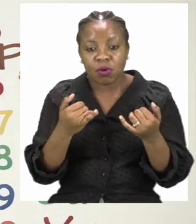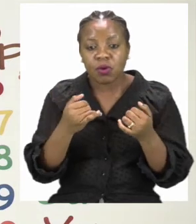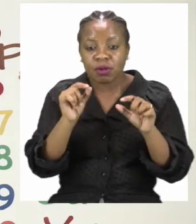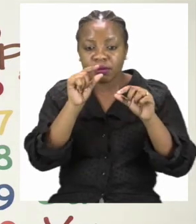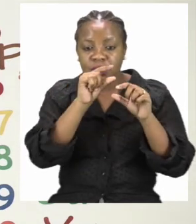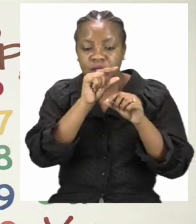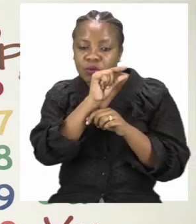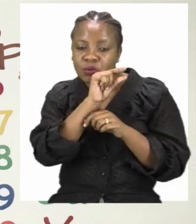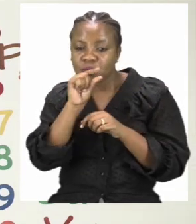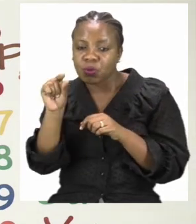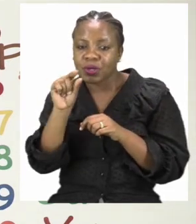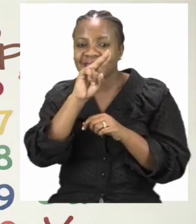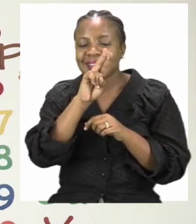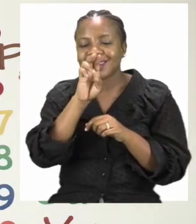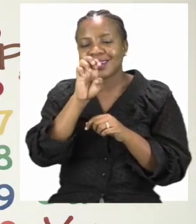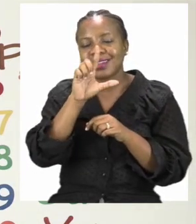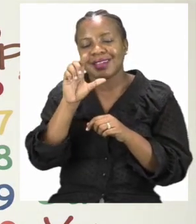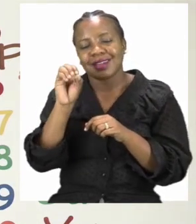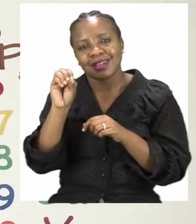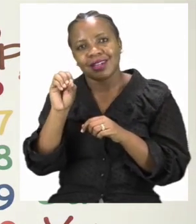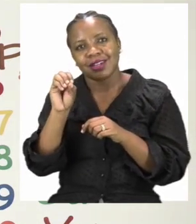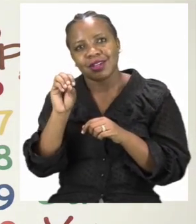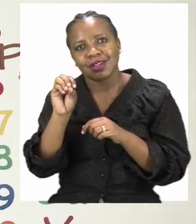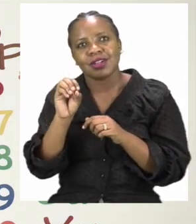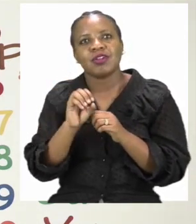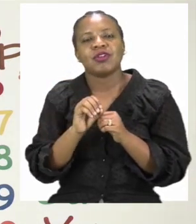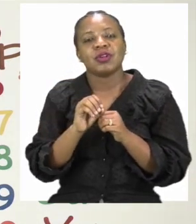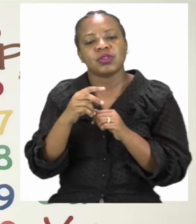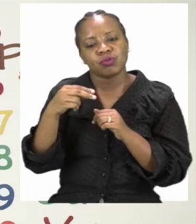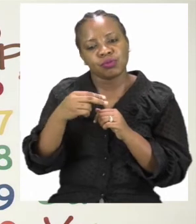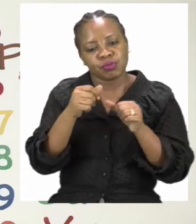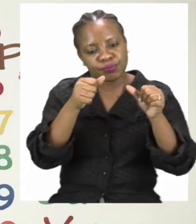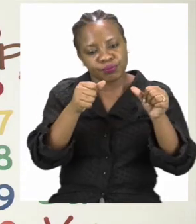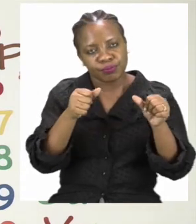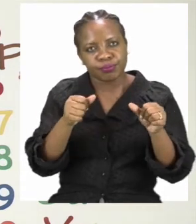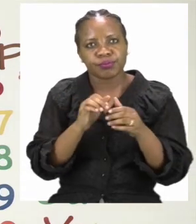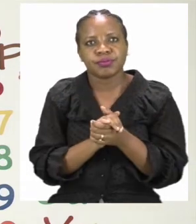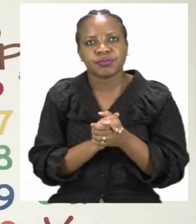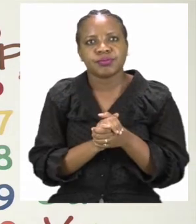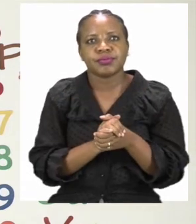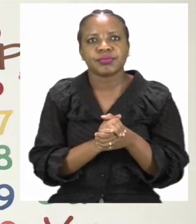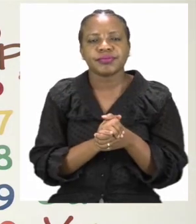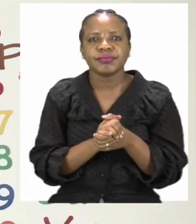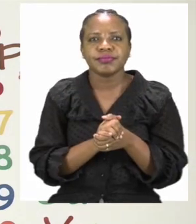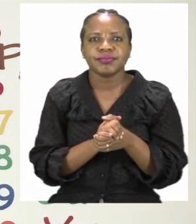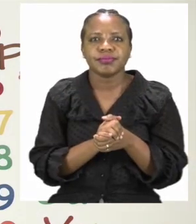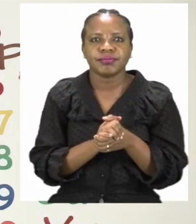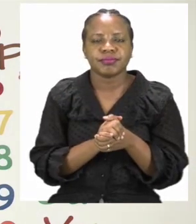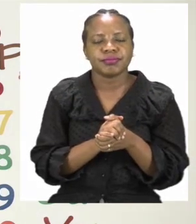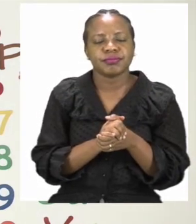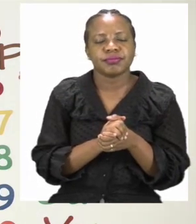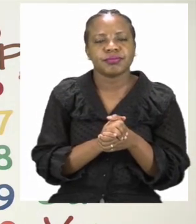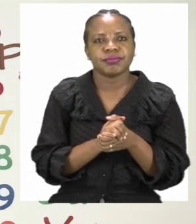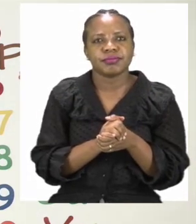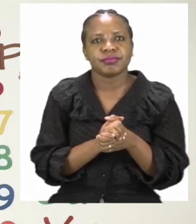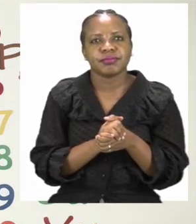box. Then the next speech bubble has someone responding to someone else's